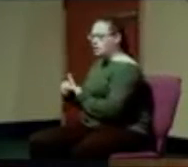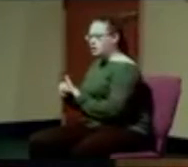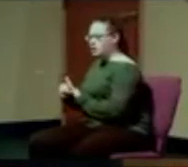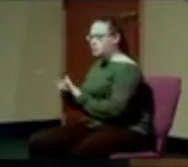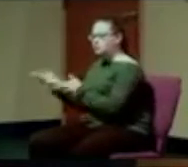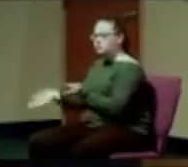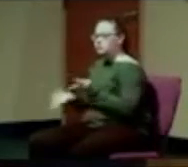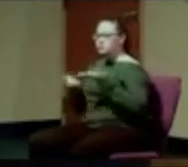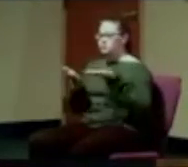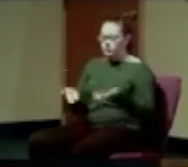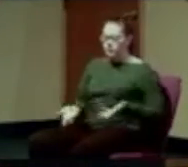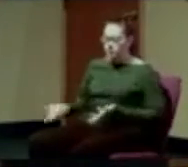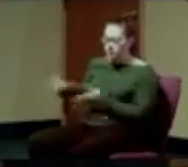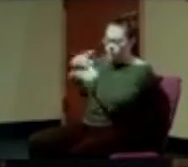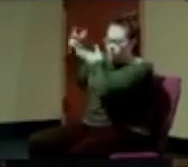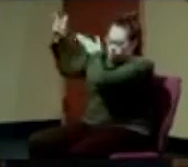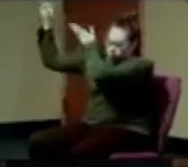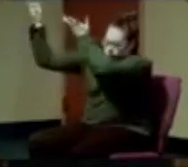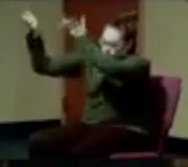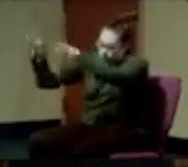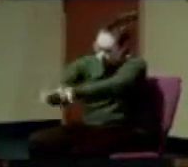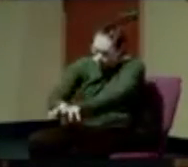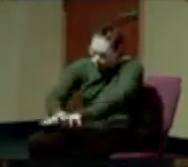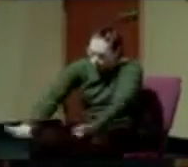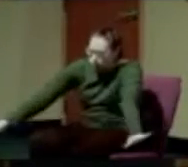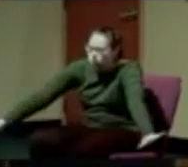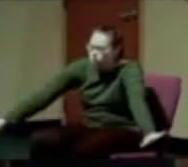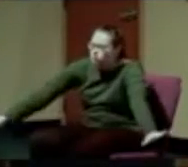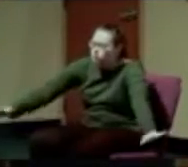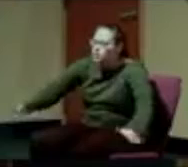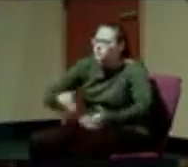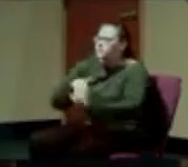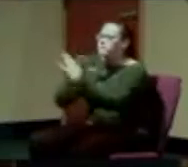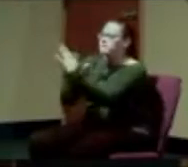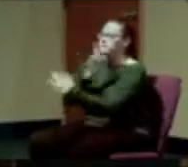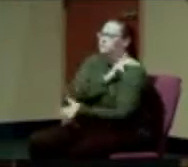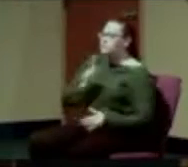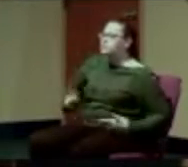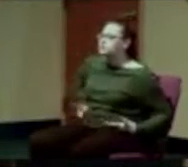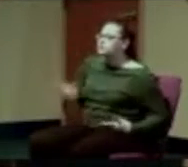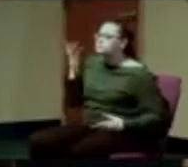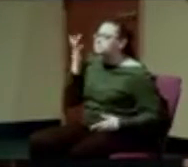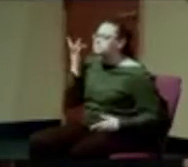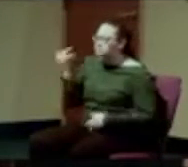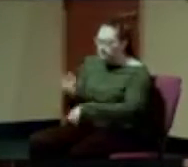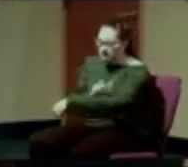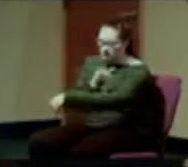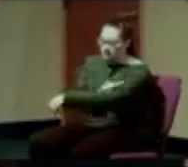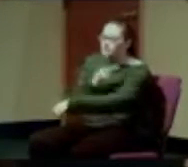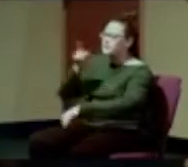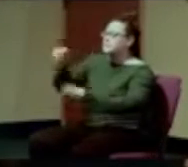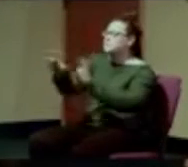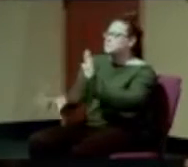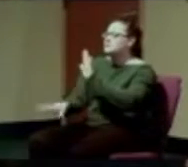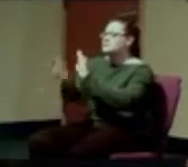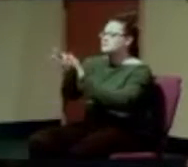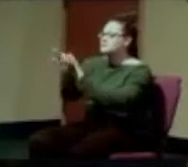the things, we lay those before the kings on this day because the lamb has been selected to pay the penalty for that